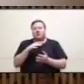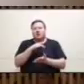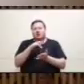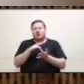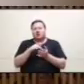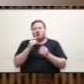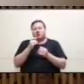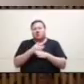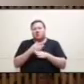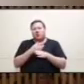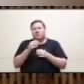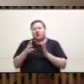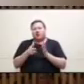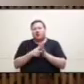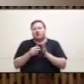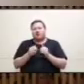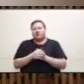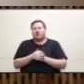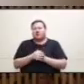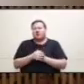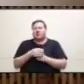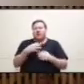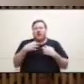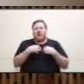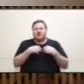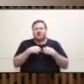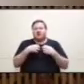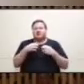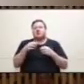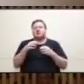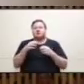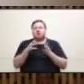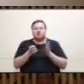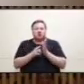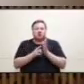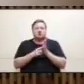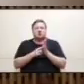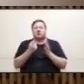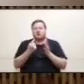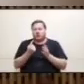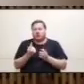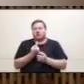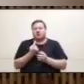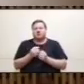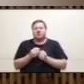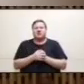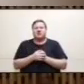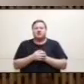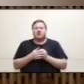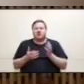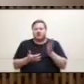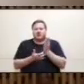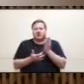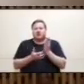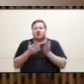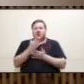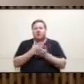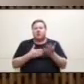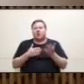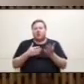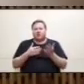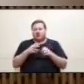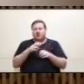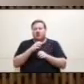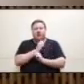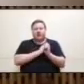The asset register, yes, we are doing it ourselves. We do have technical aspects that needs engineers.